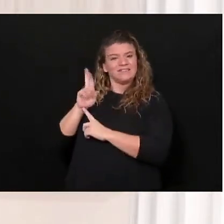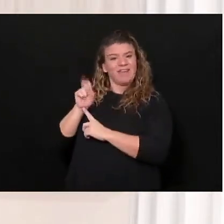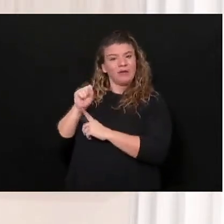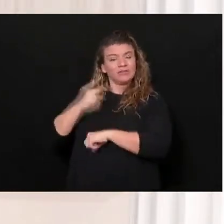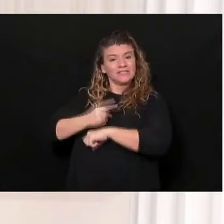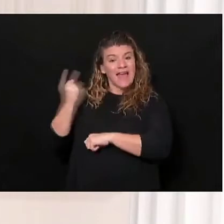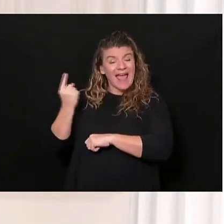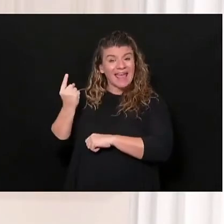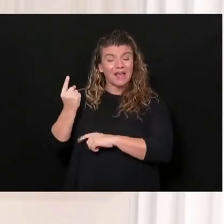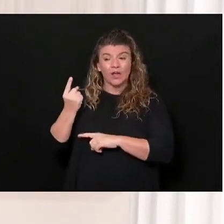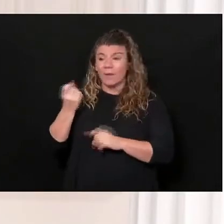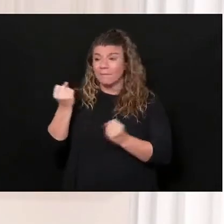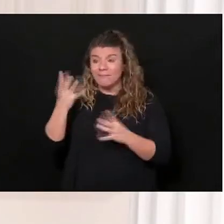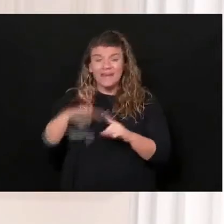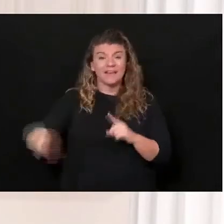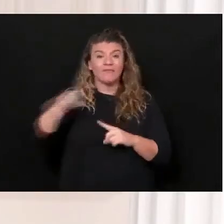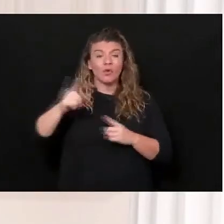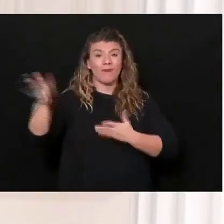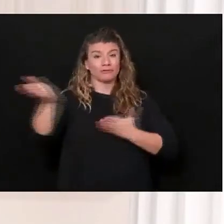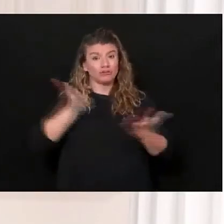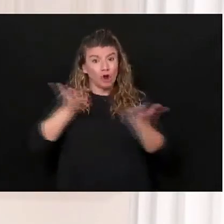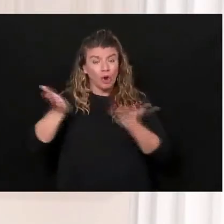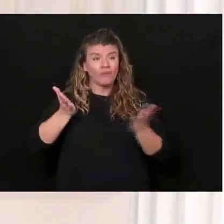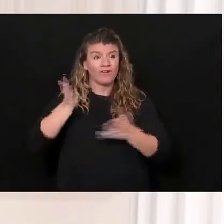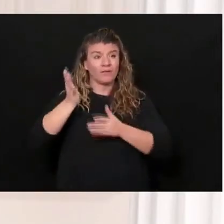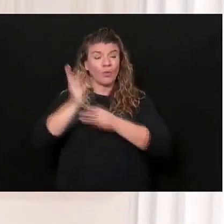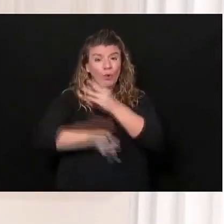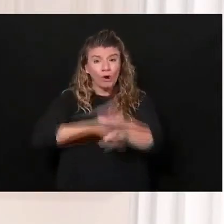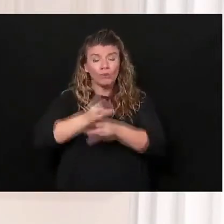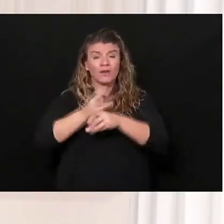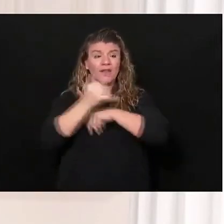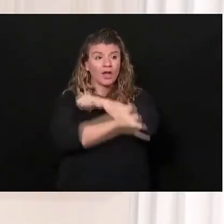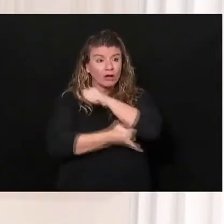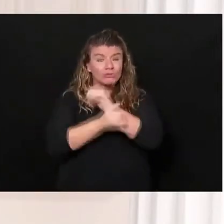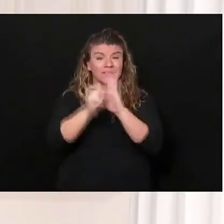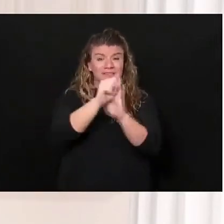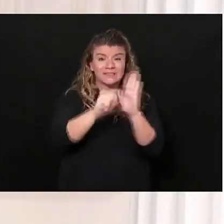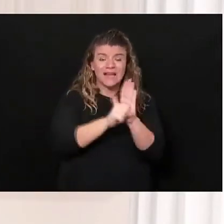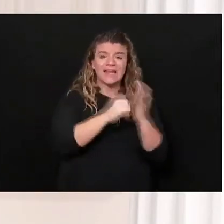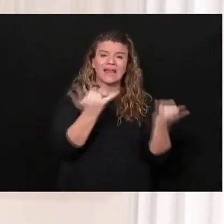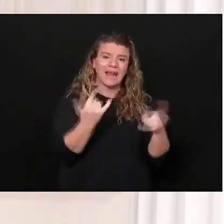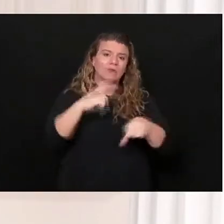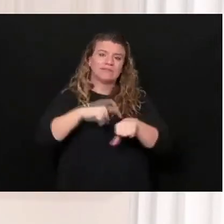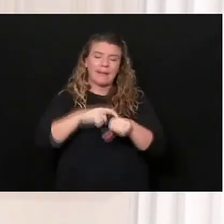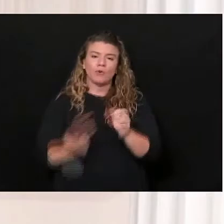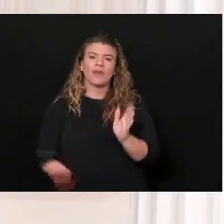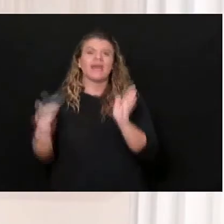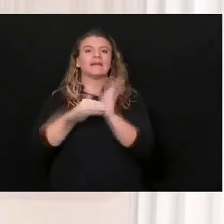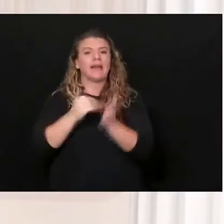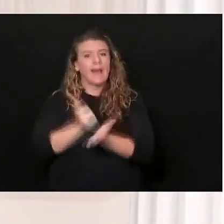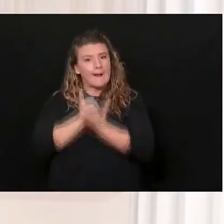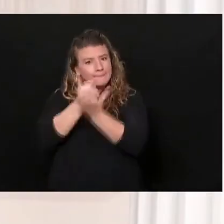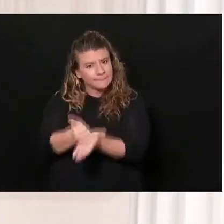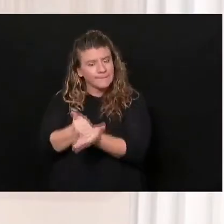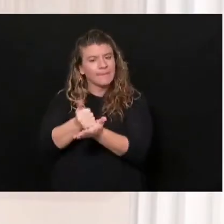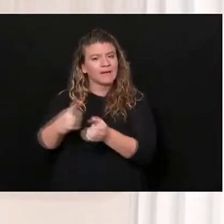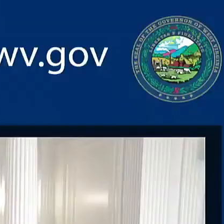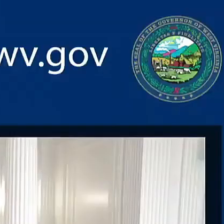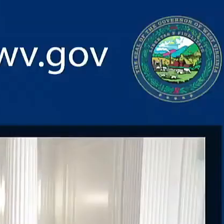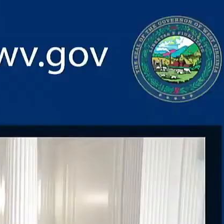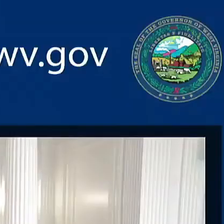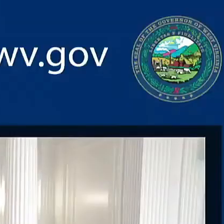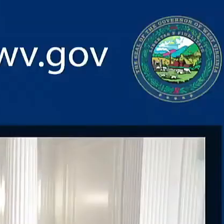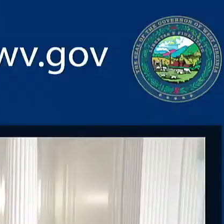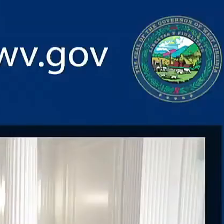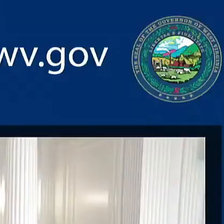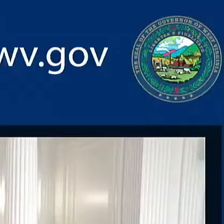our country and our world and our state, please serve again. Thank you. All right, thank you, Dr. Marsh. Next to Major General Hoyer